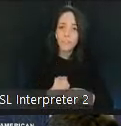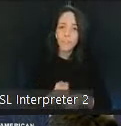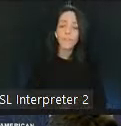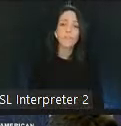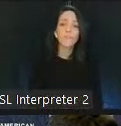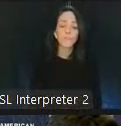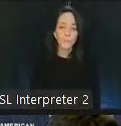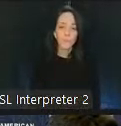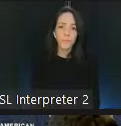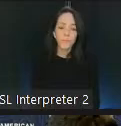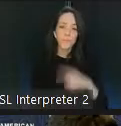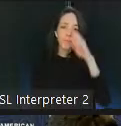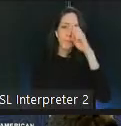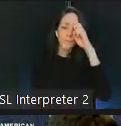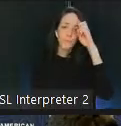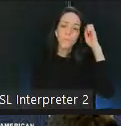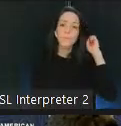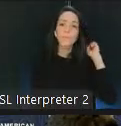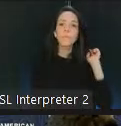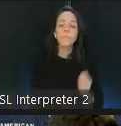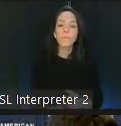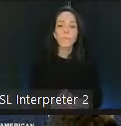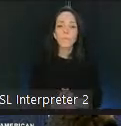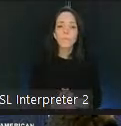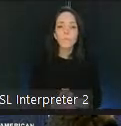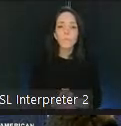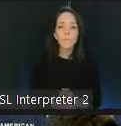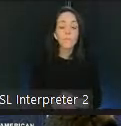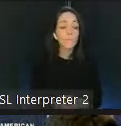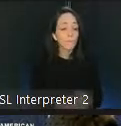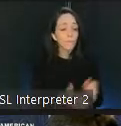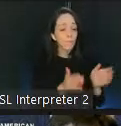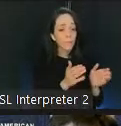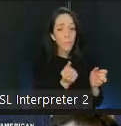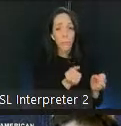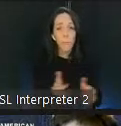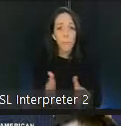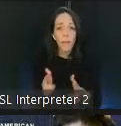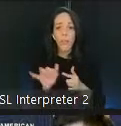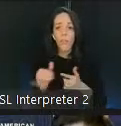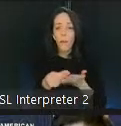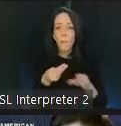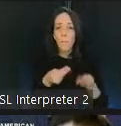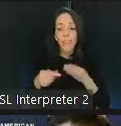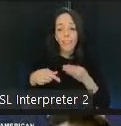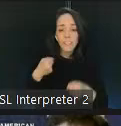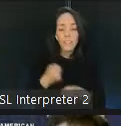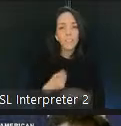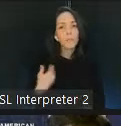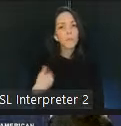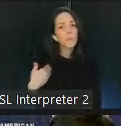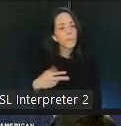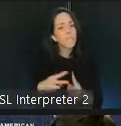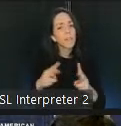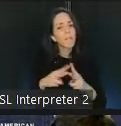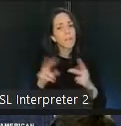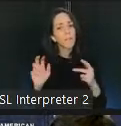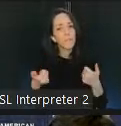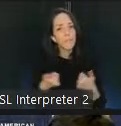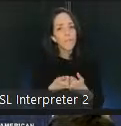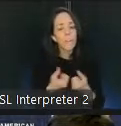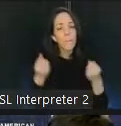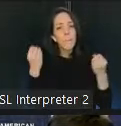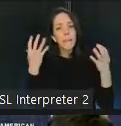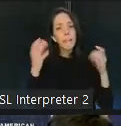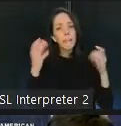With that said, the context for preparing the proposed budget this year has been enormously challenging for a number of